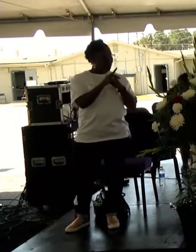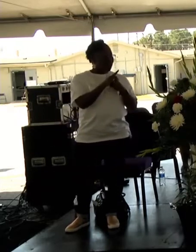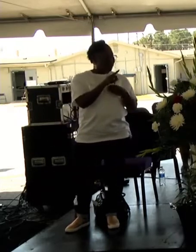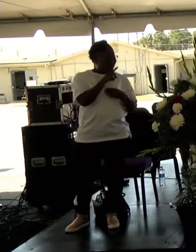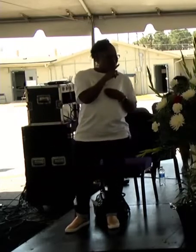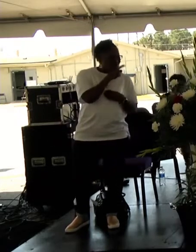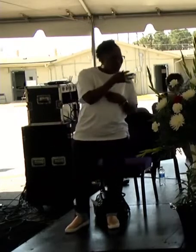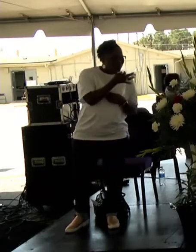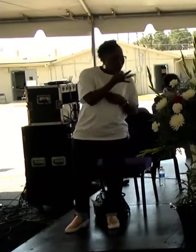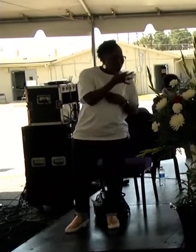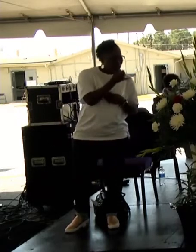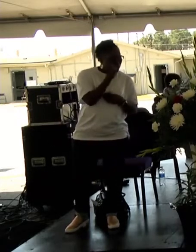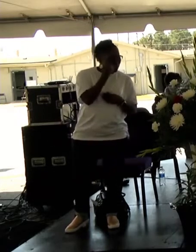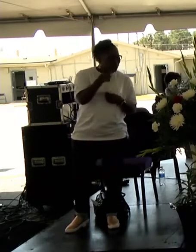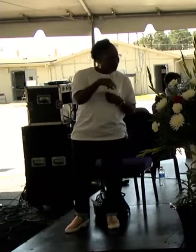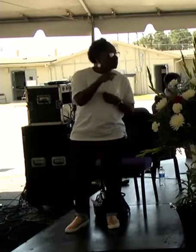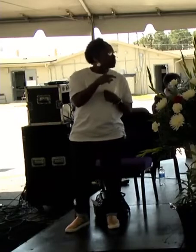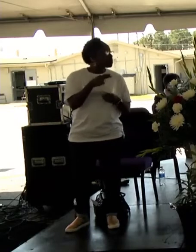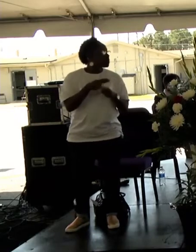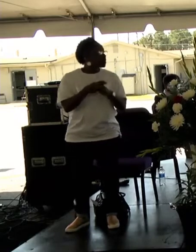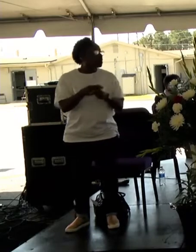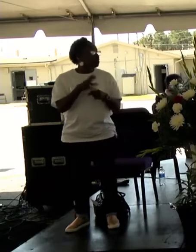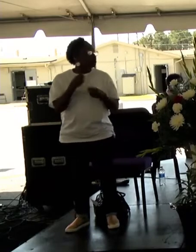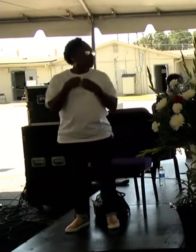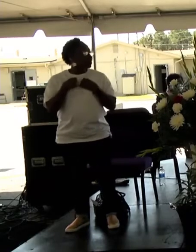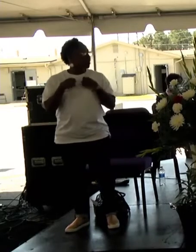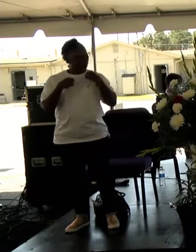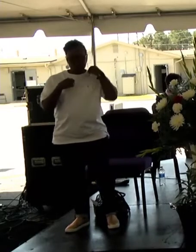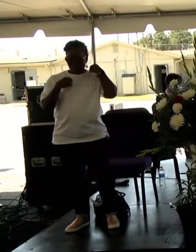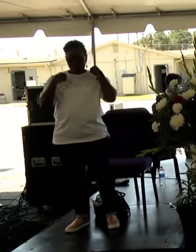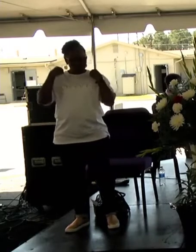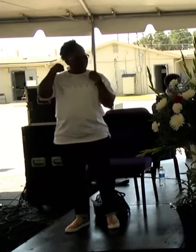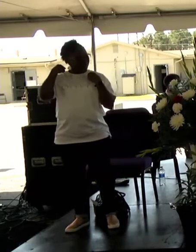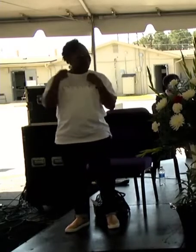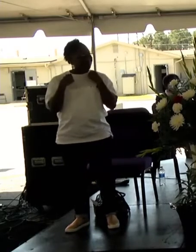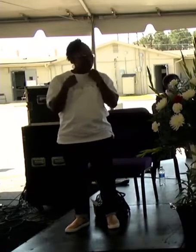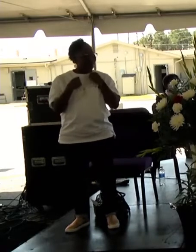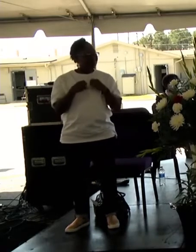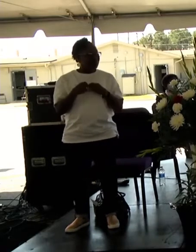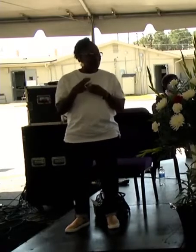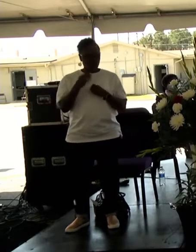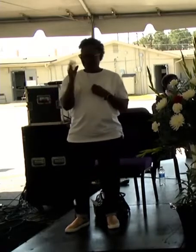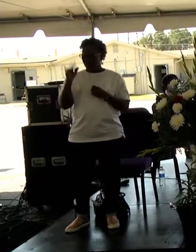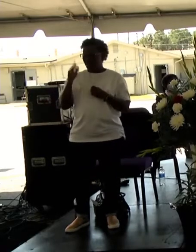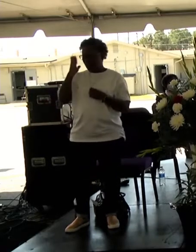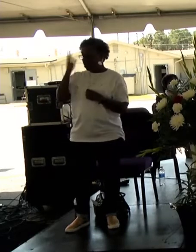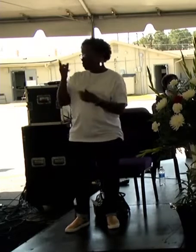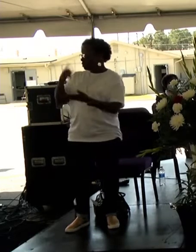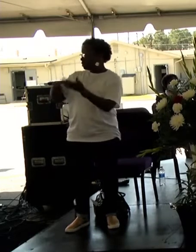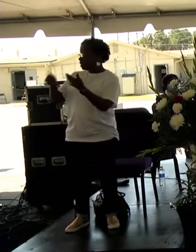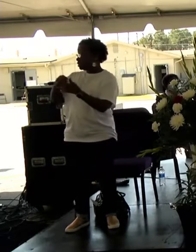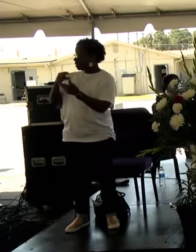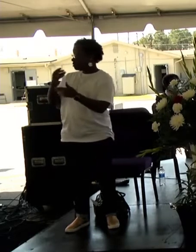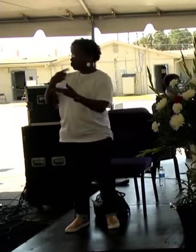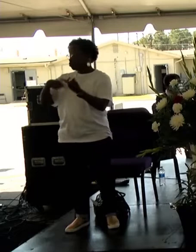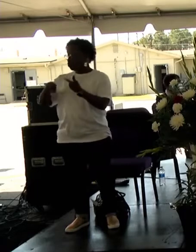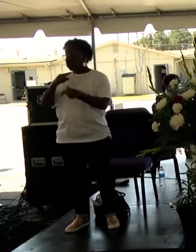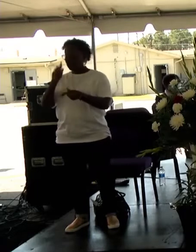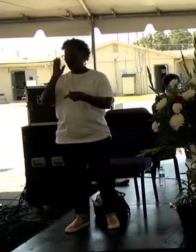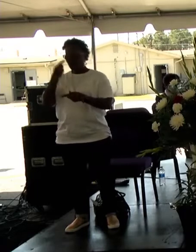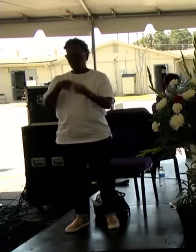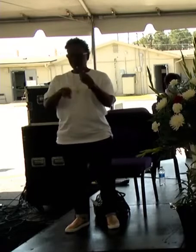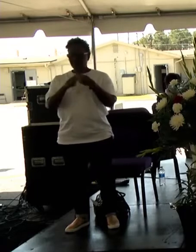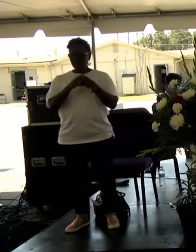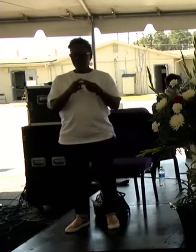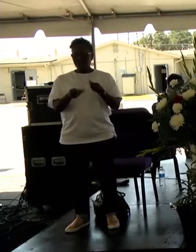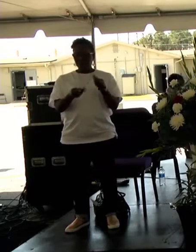real soon. And if we call on him again and somebody else got him booked, it's just going to supernaturally cancel. Amen. And he'll be back with us. Give